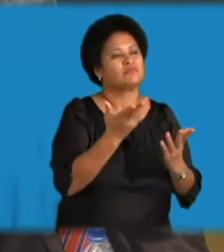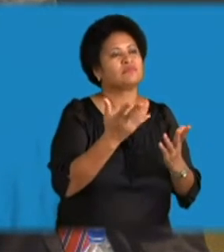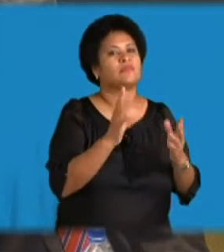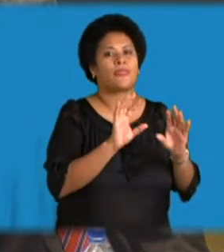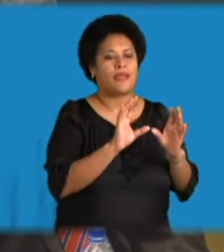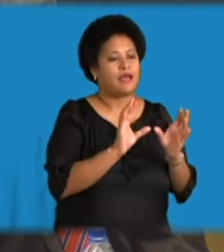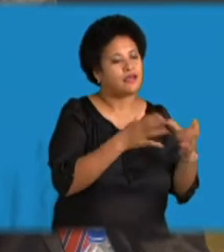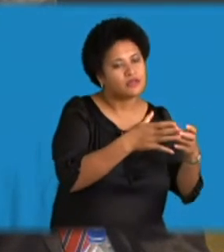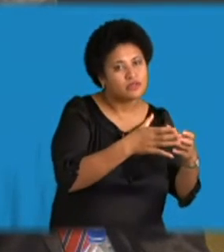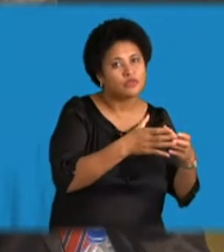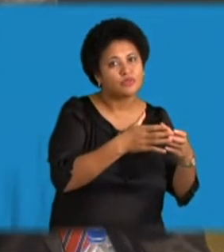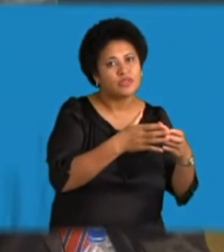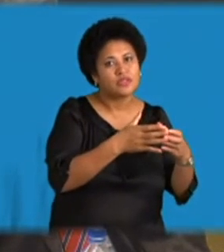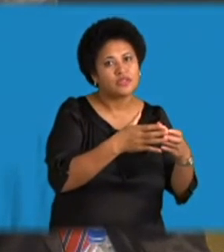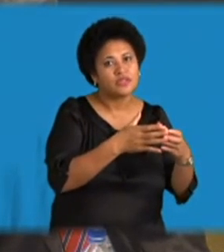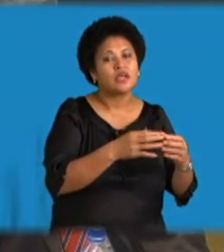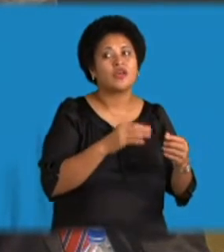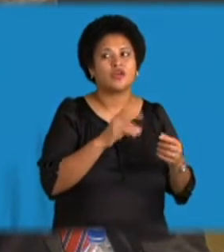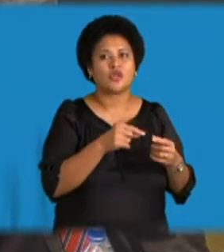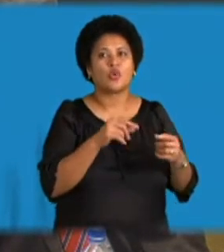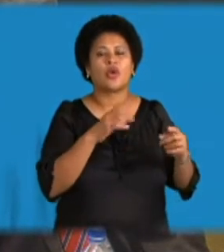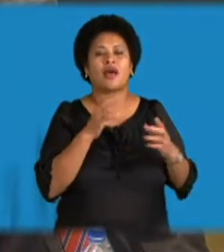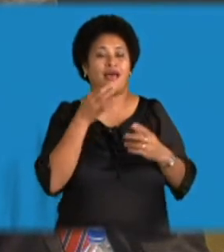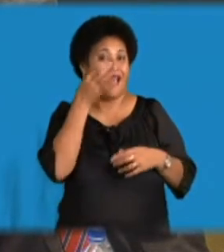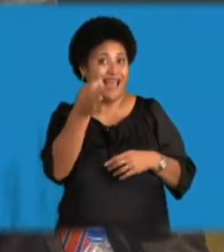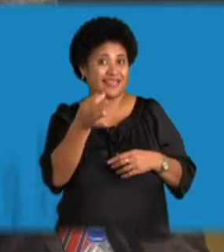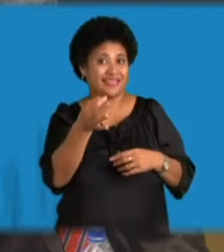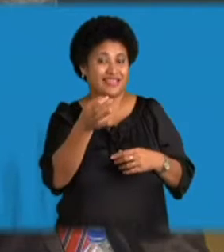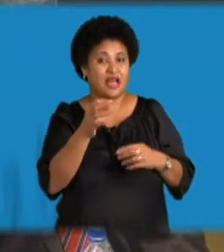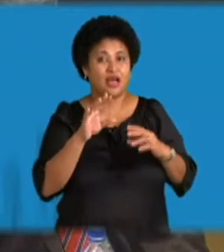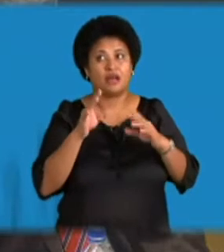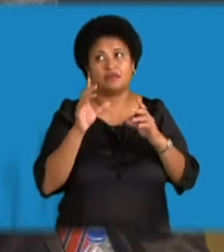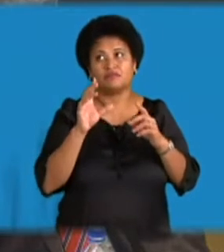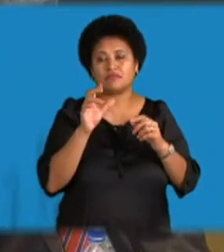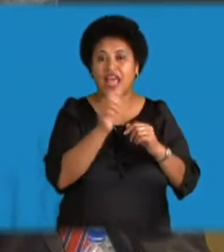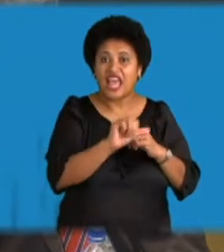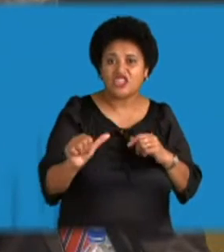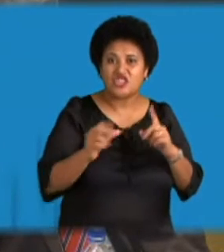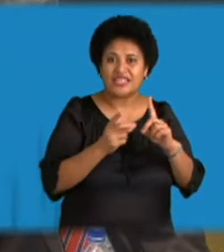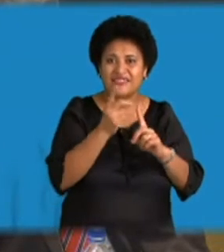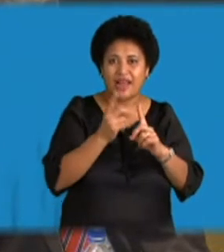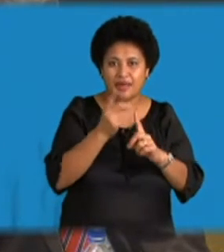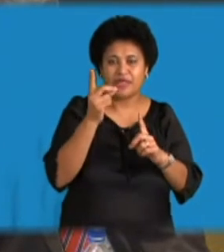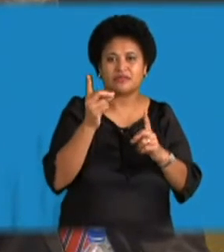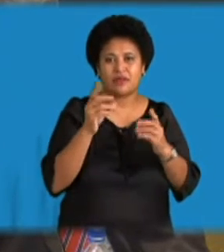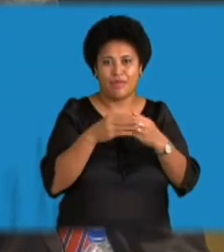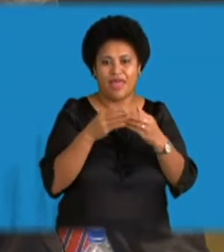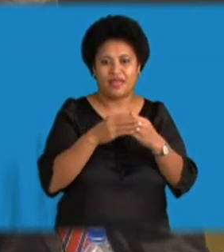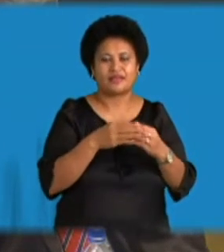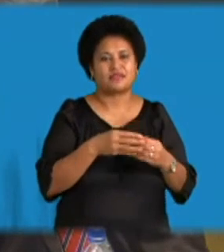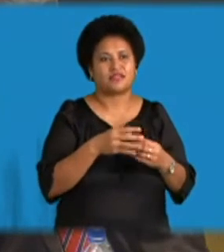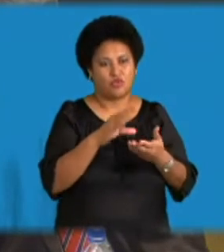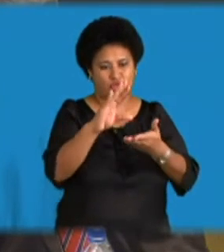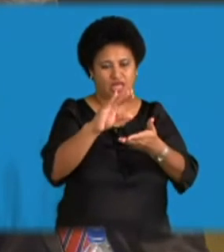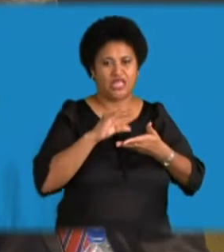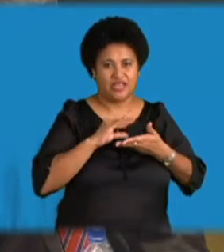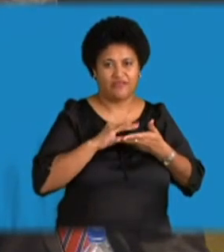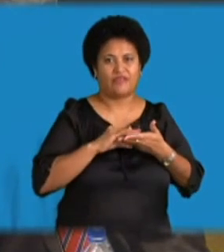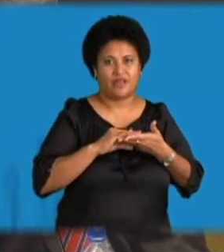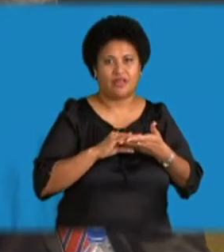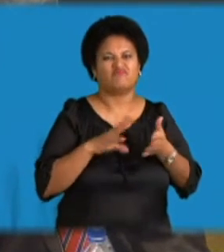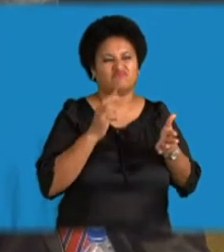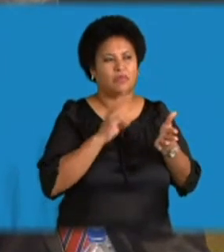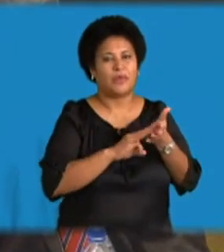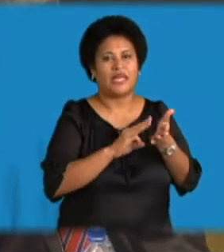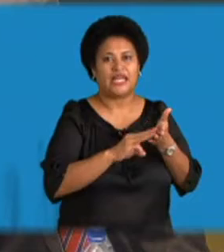the accredited agency is the ADB. So we went through the ADB to be able to get this grant of $32 million. They have to